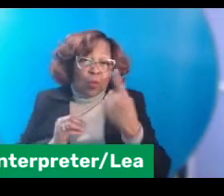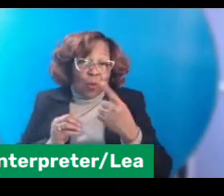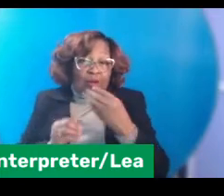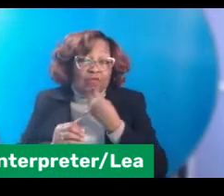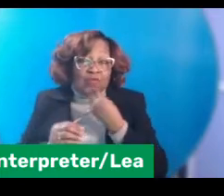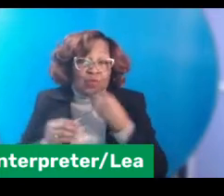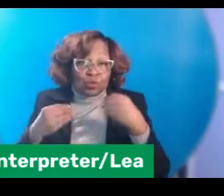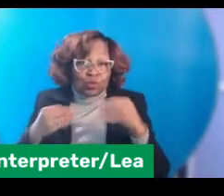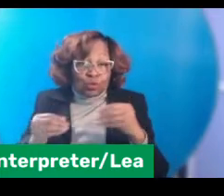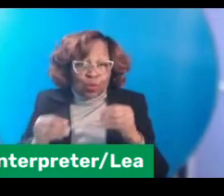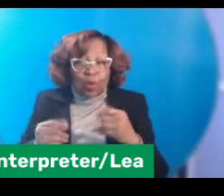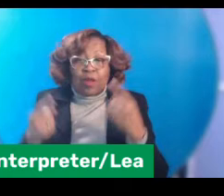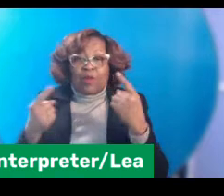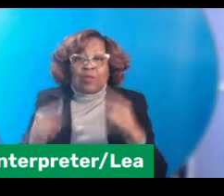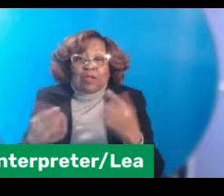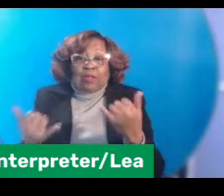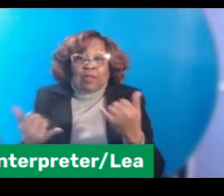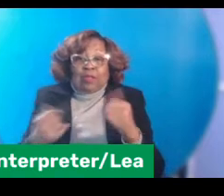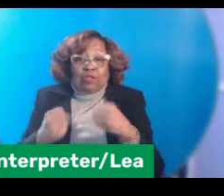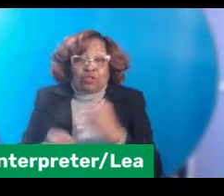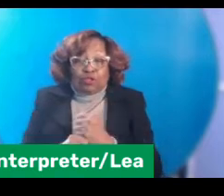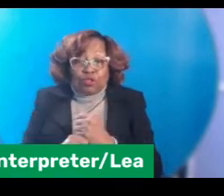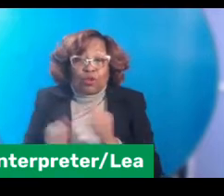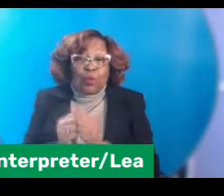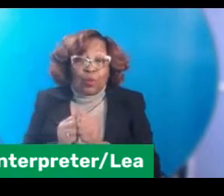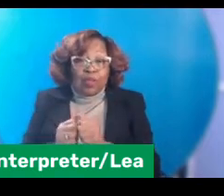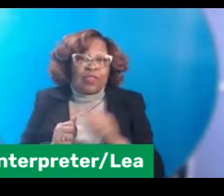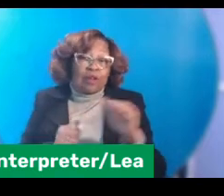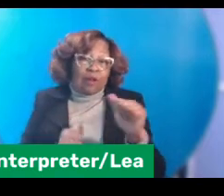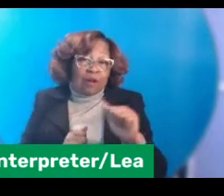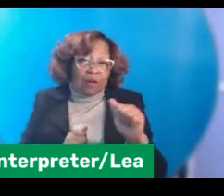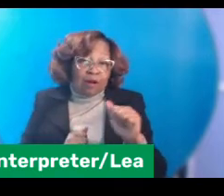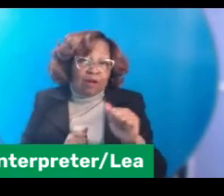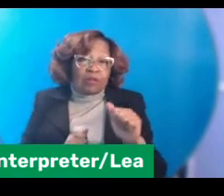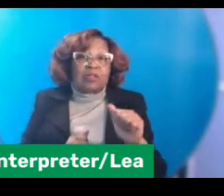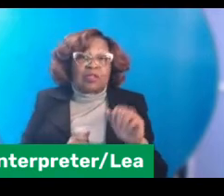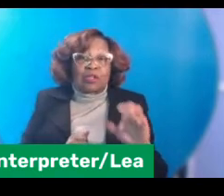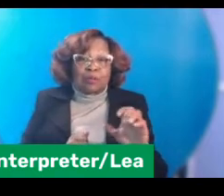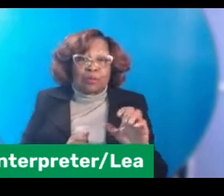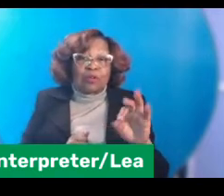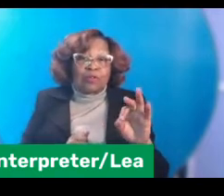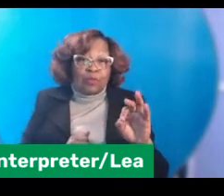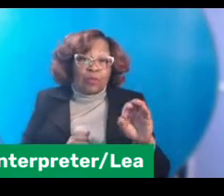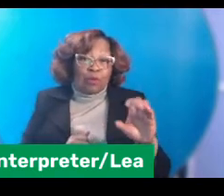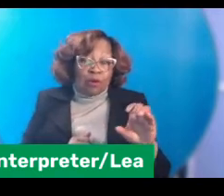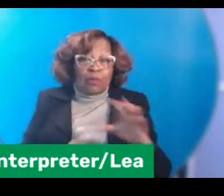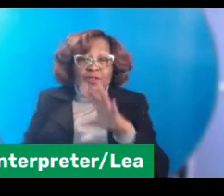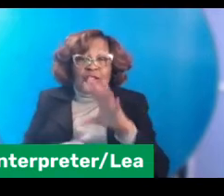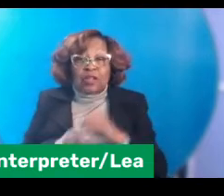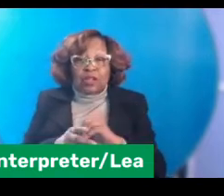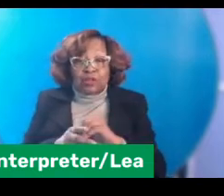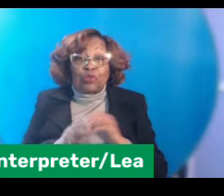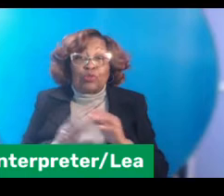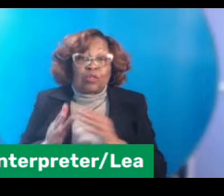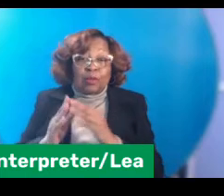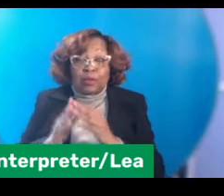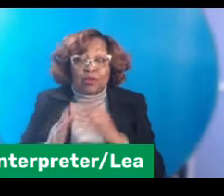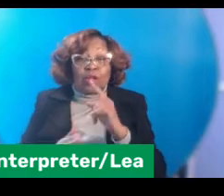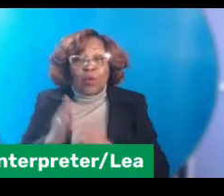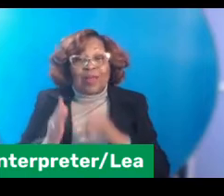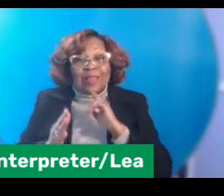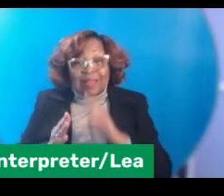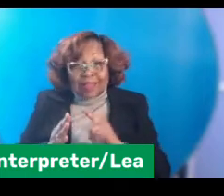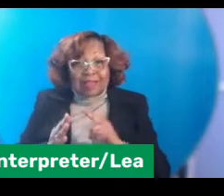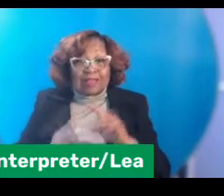And what's gone on this year with the Austin Food Community Co-op is they've been able to engage the community on what is a food